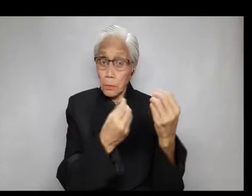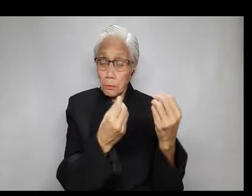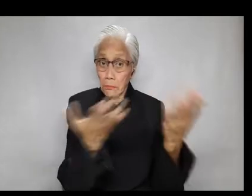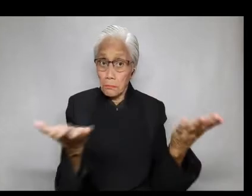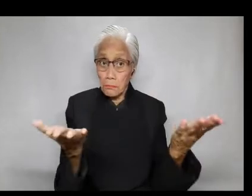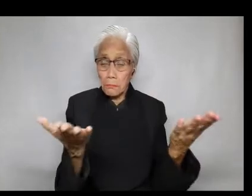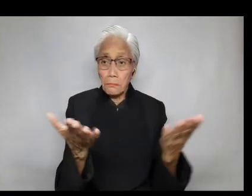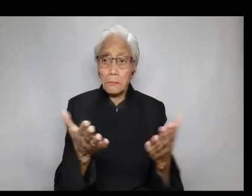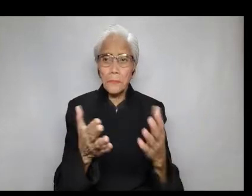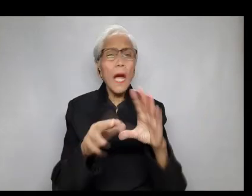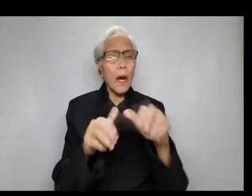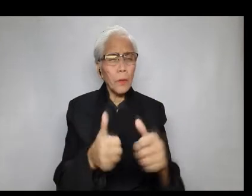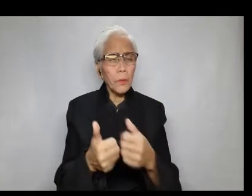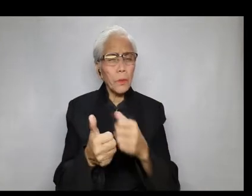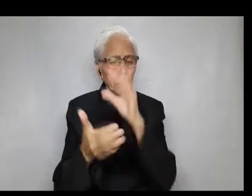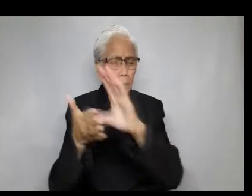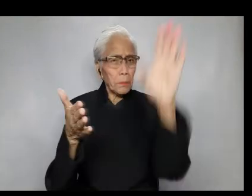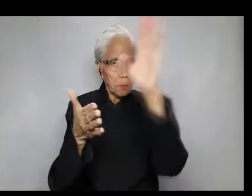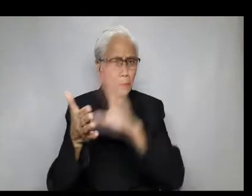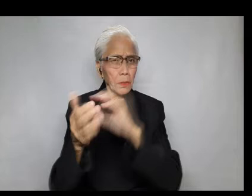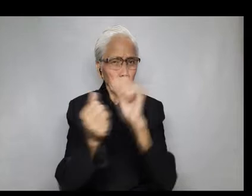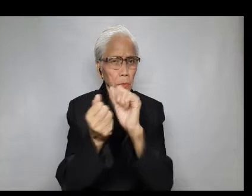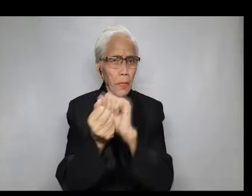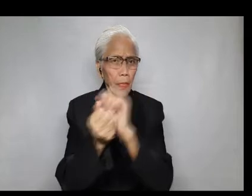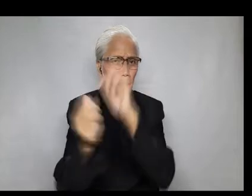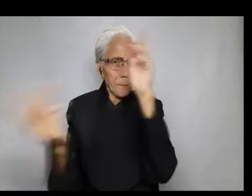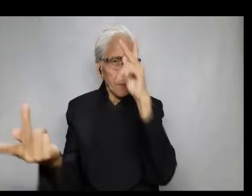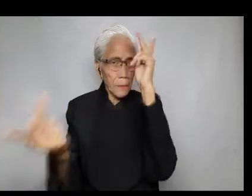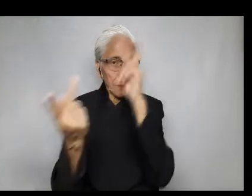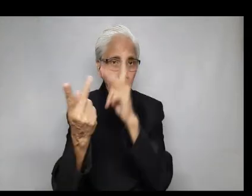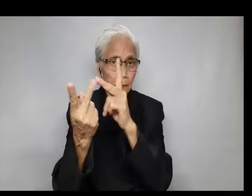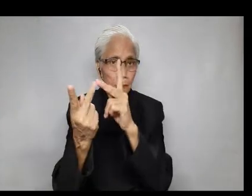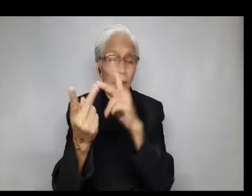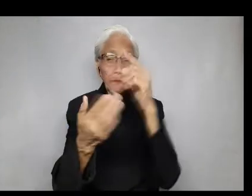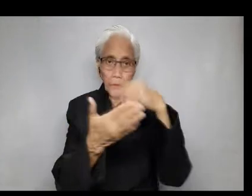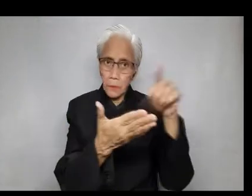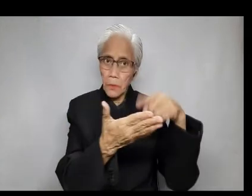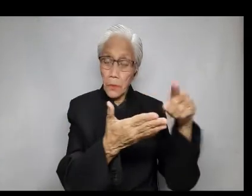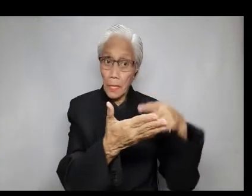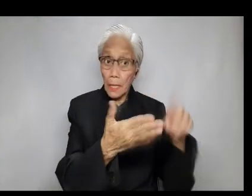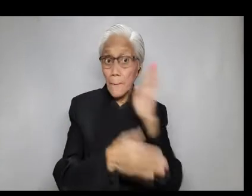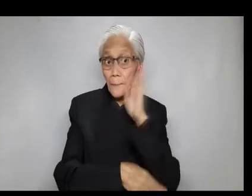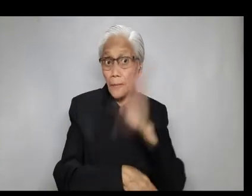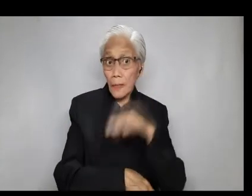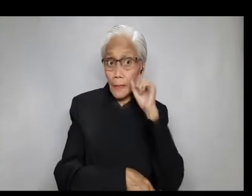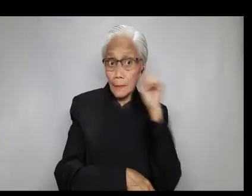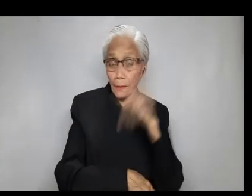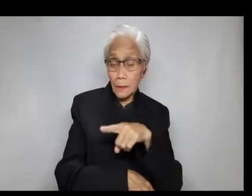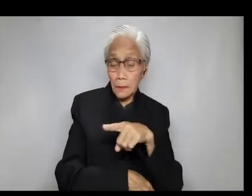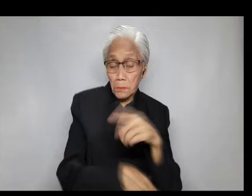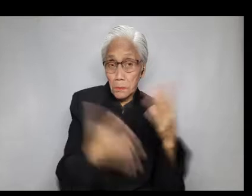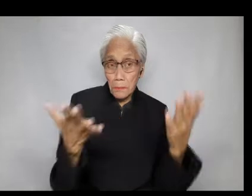that? How do you criticize with the purpose of correcting a sister or a